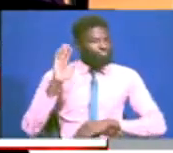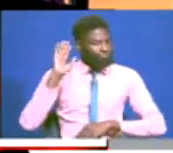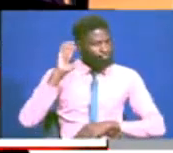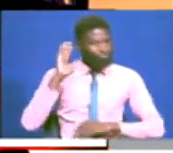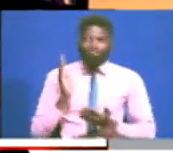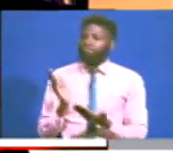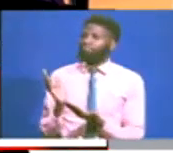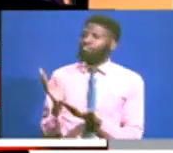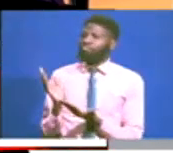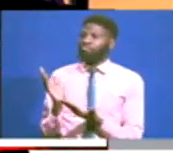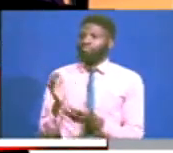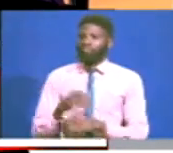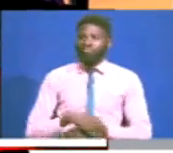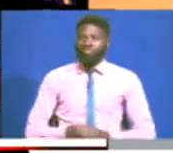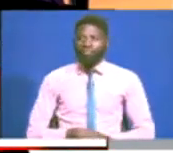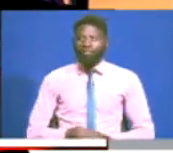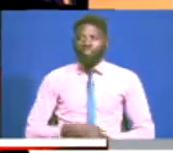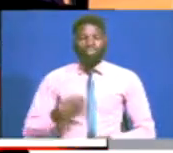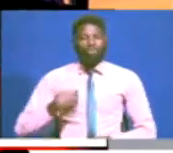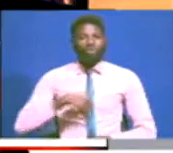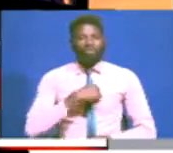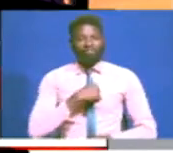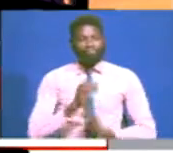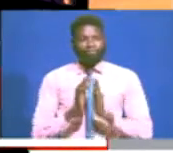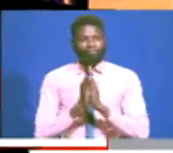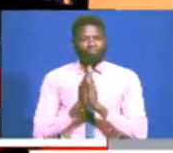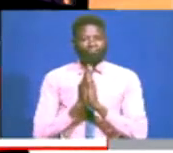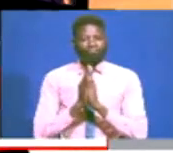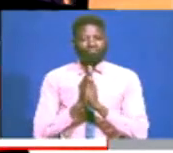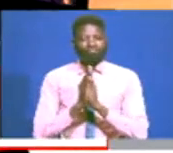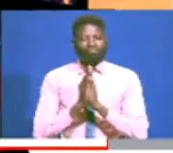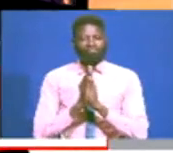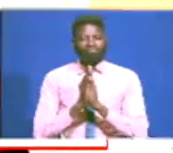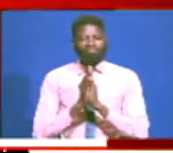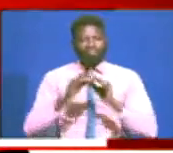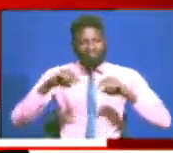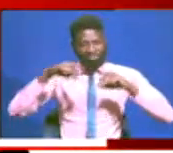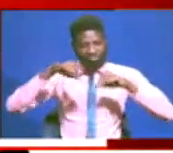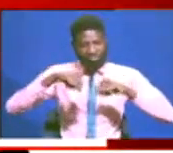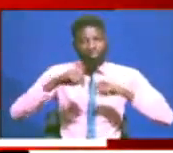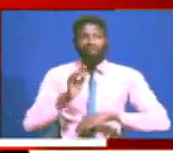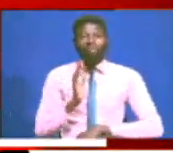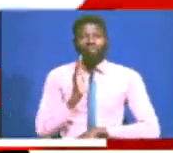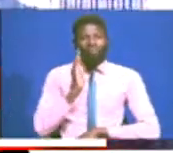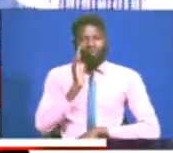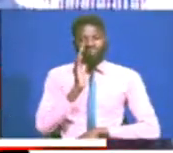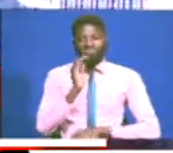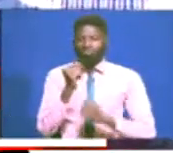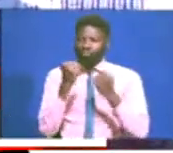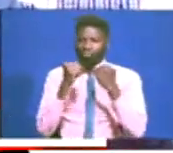Justice. We pray that this may be firmly planted in the soils of our